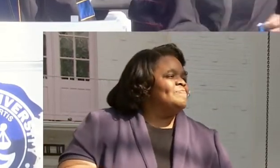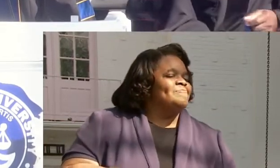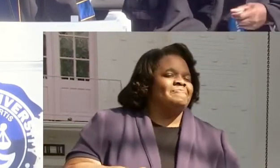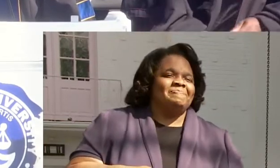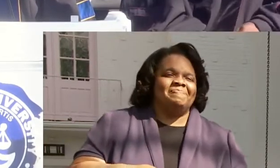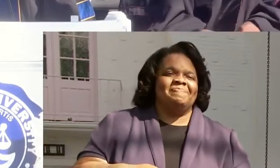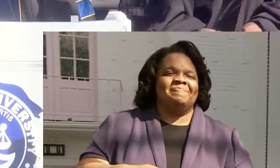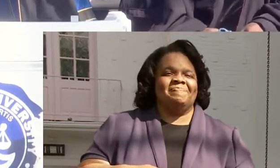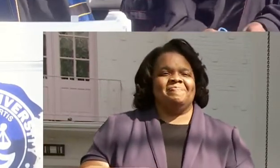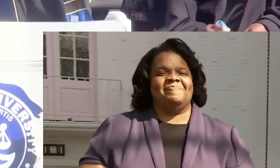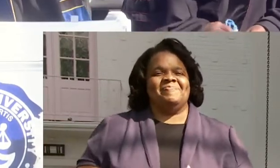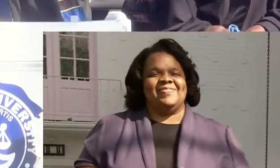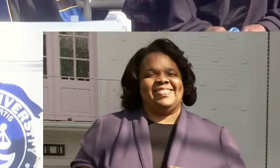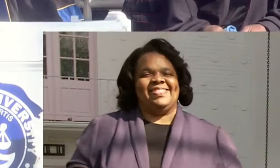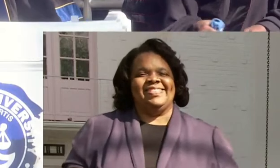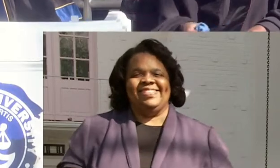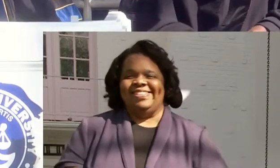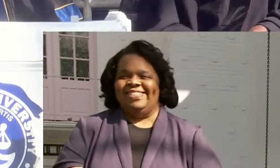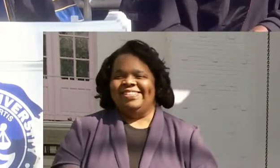teeth.